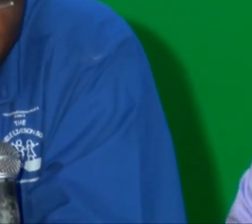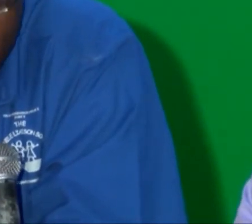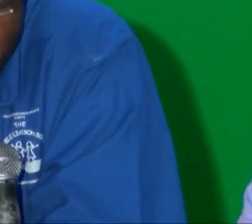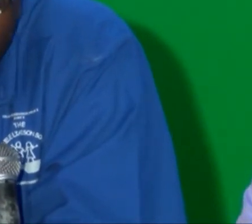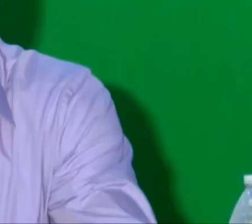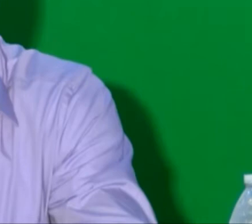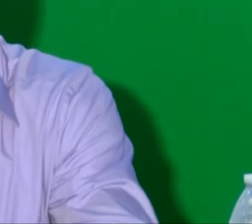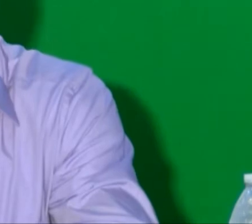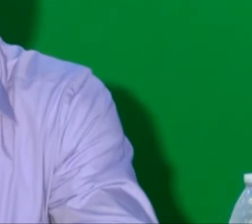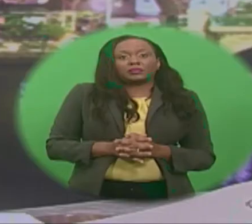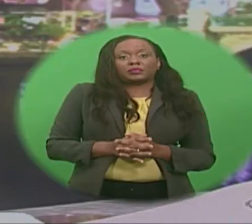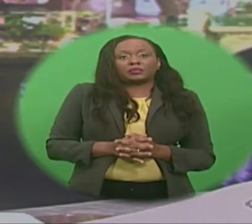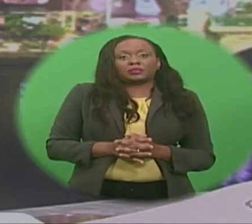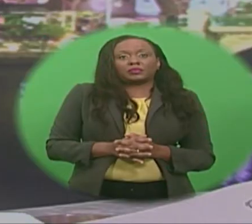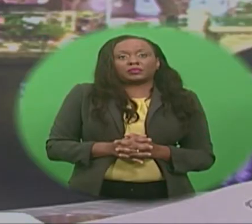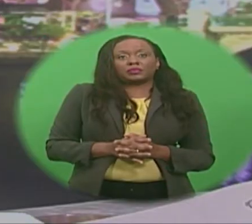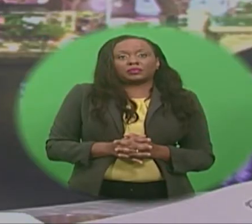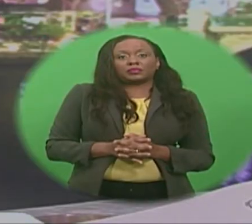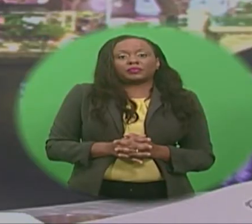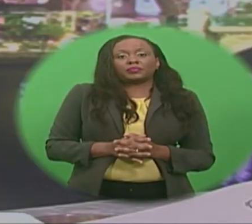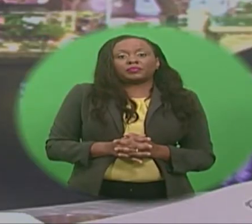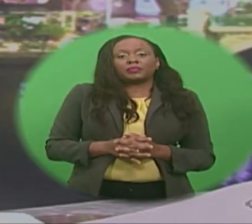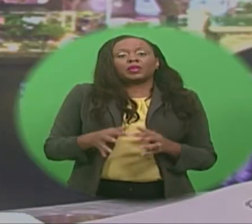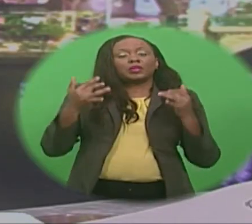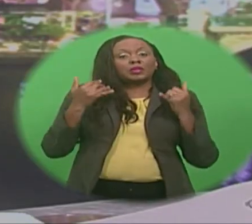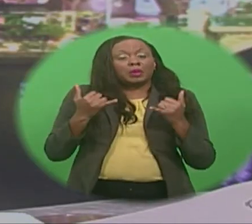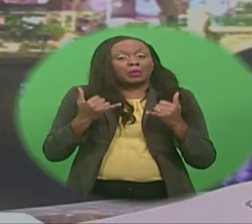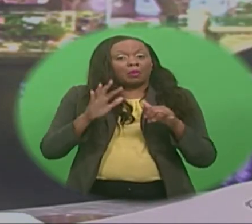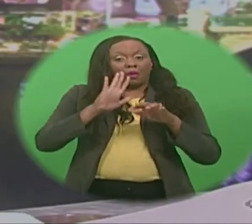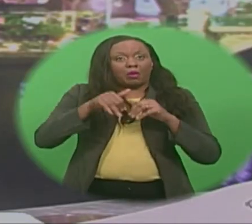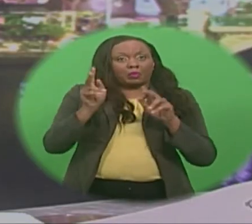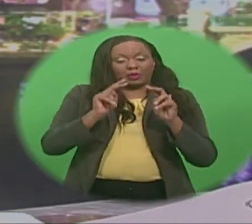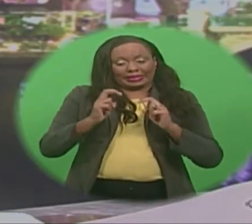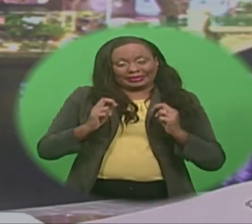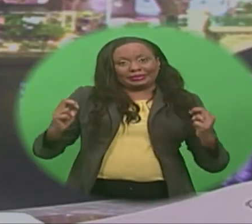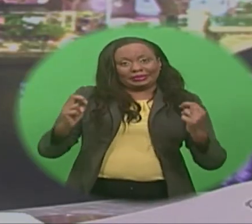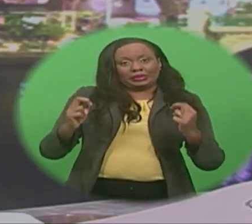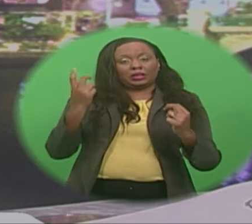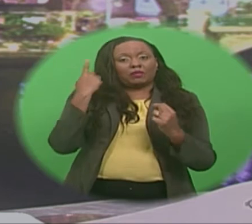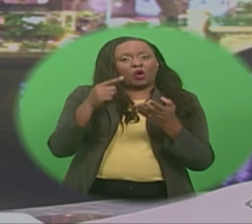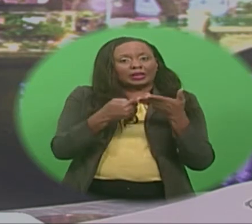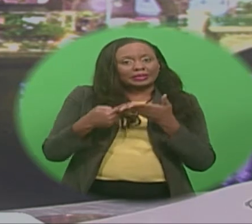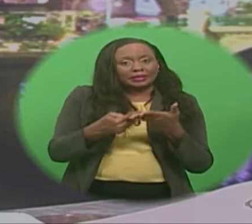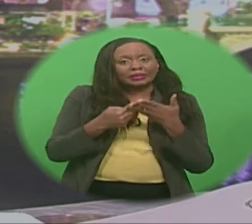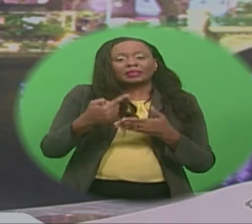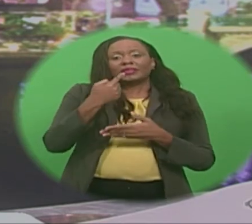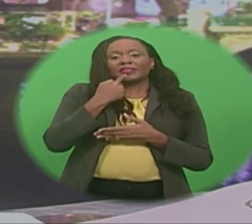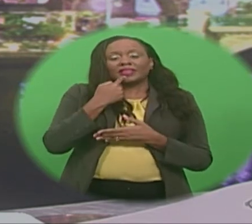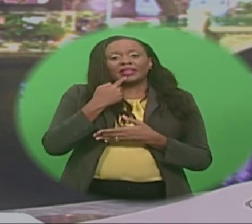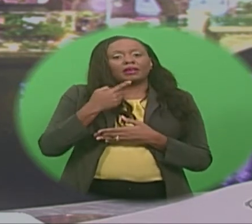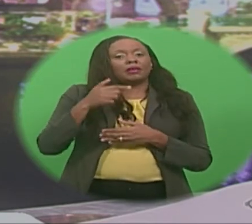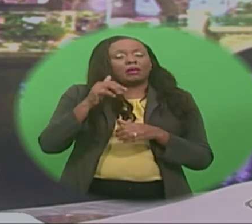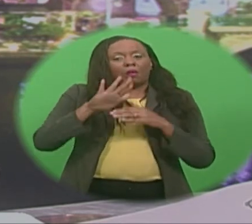Juvenile Liaison Scheme, all say that it should depend on the particular situation. Sergeant Jemmett says each case should be handled